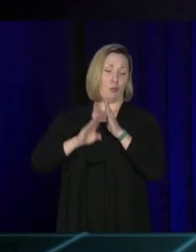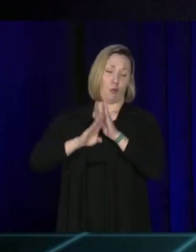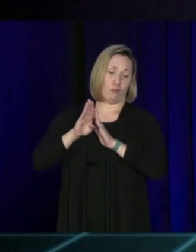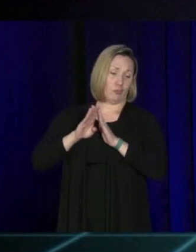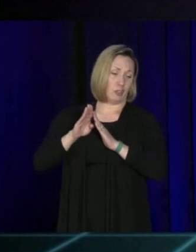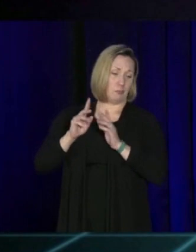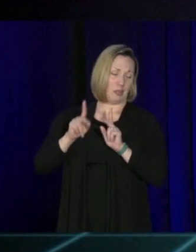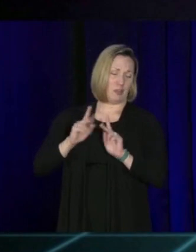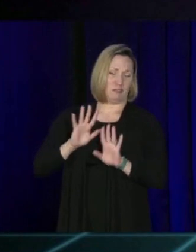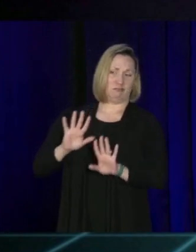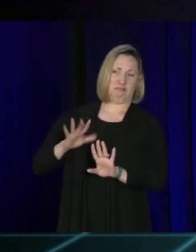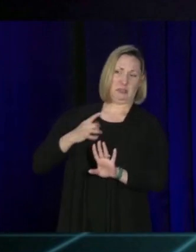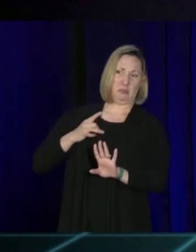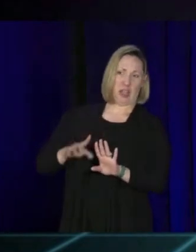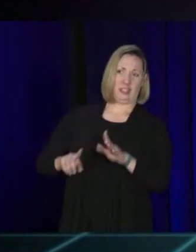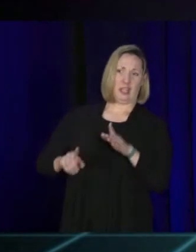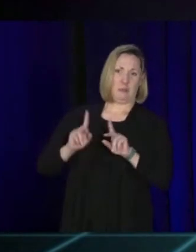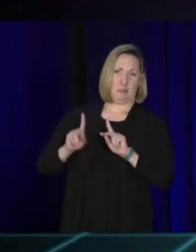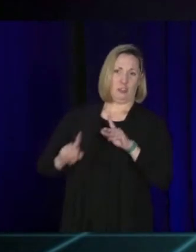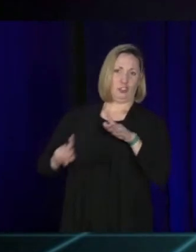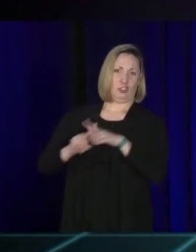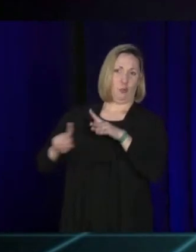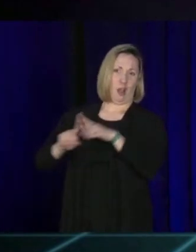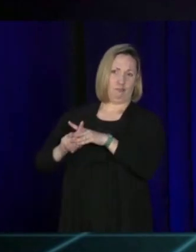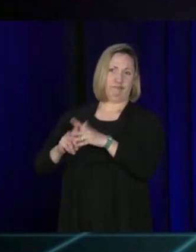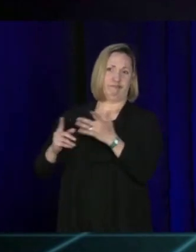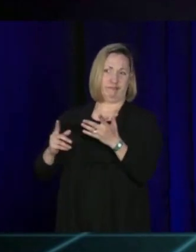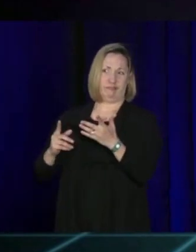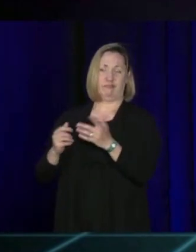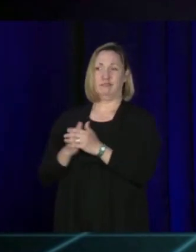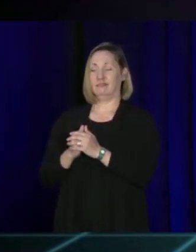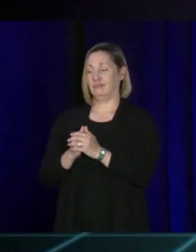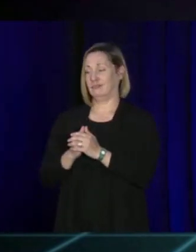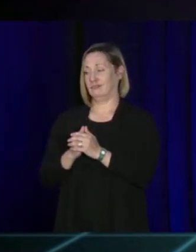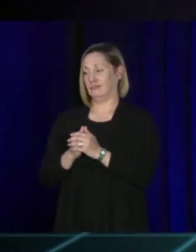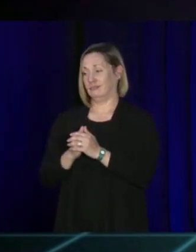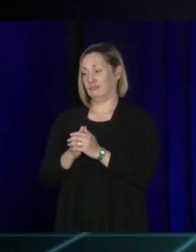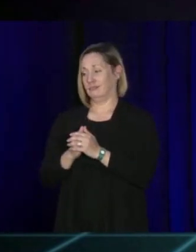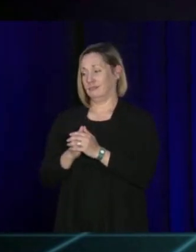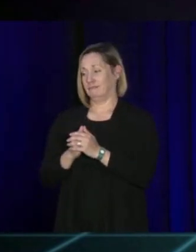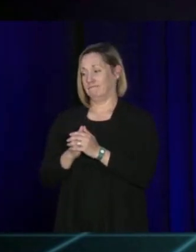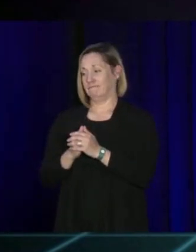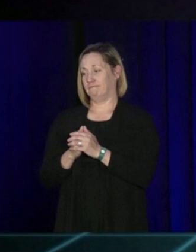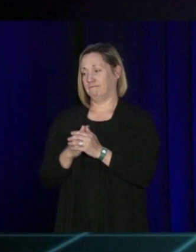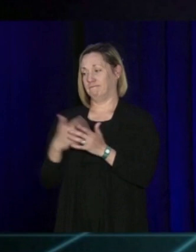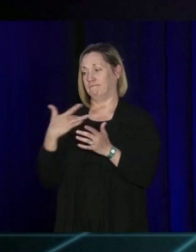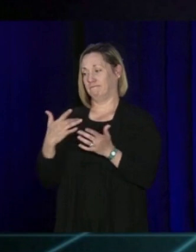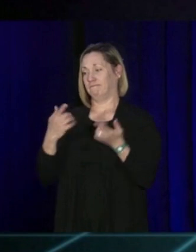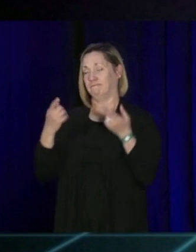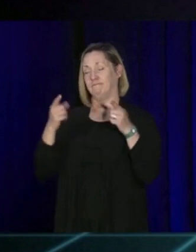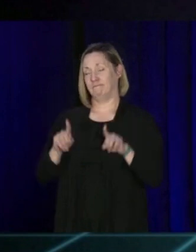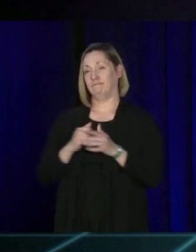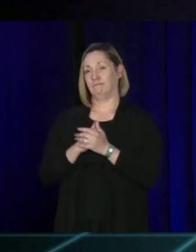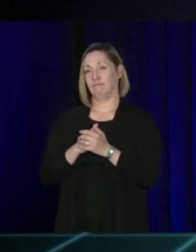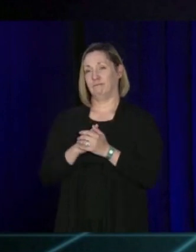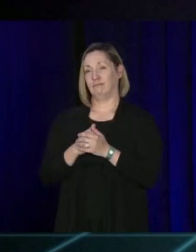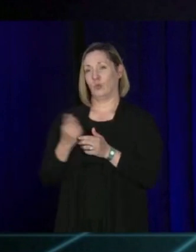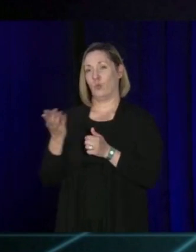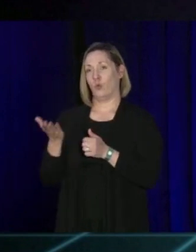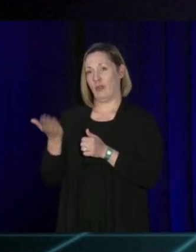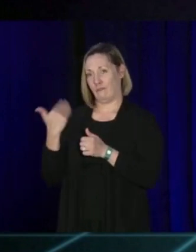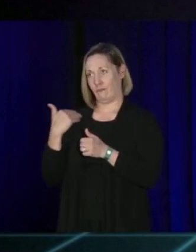shows up from time to time. So this was a thing when we got React. So this